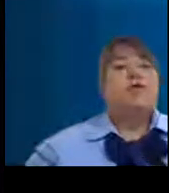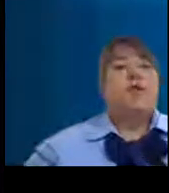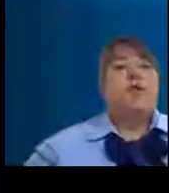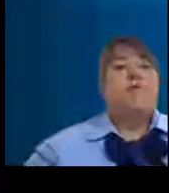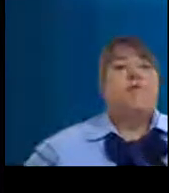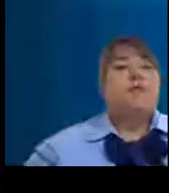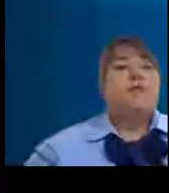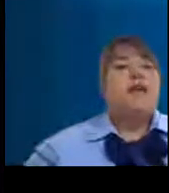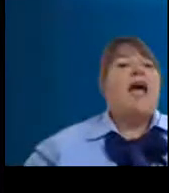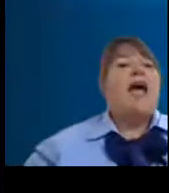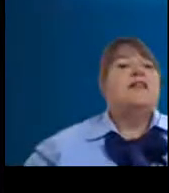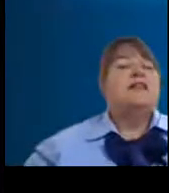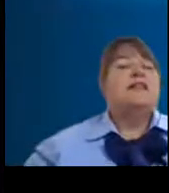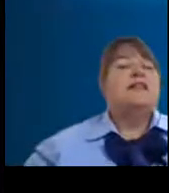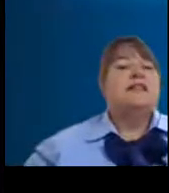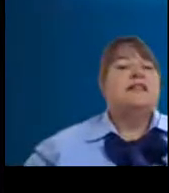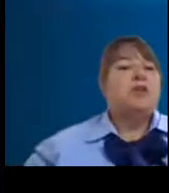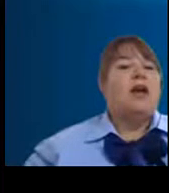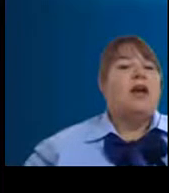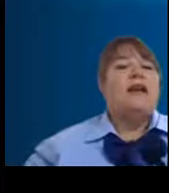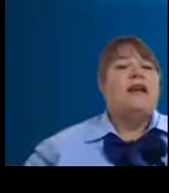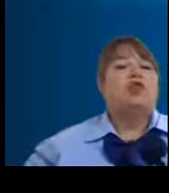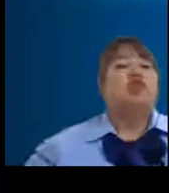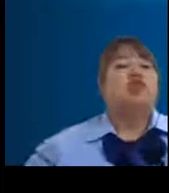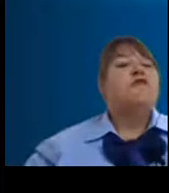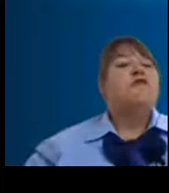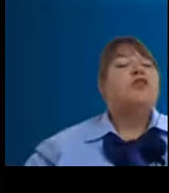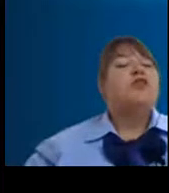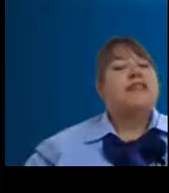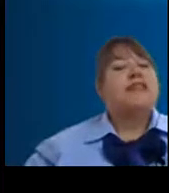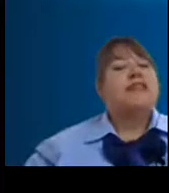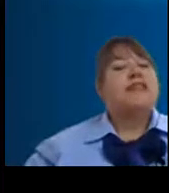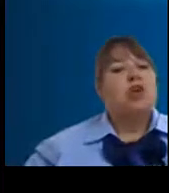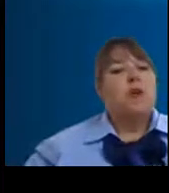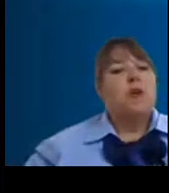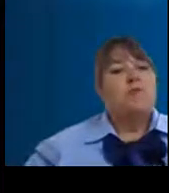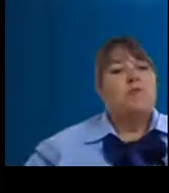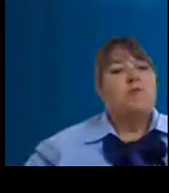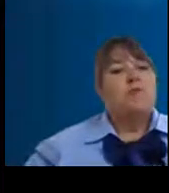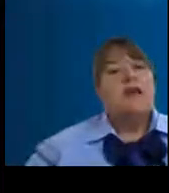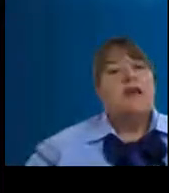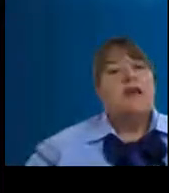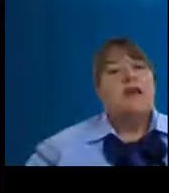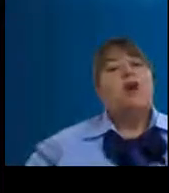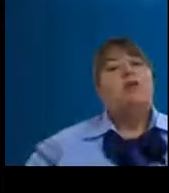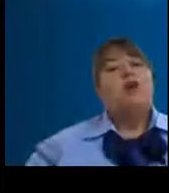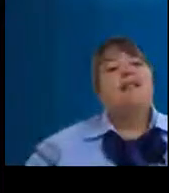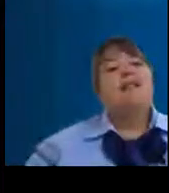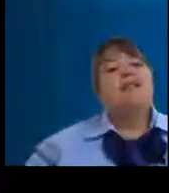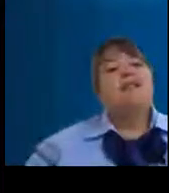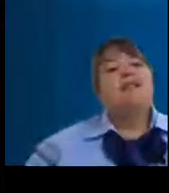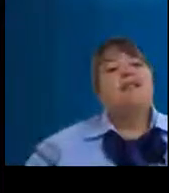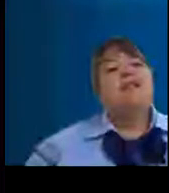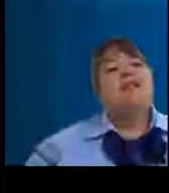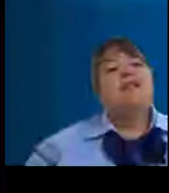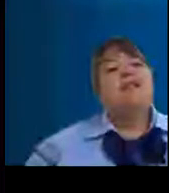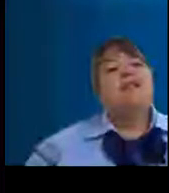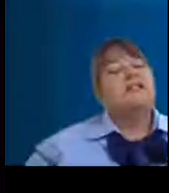first 12 months, and then there's a separate calculation for the second 12 months. You will find that